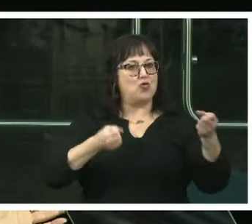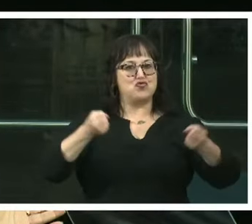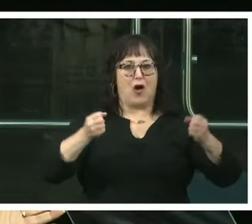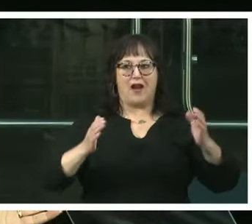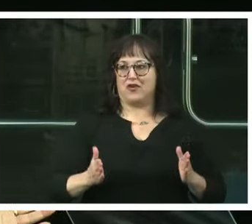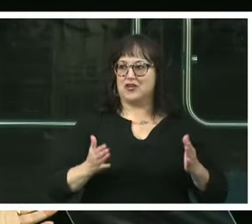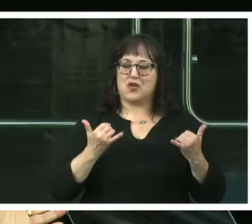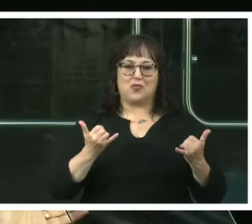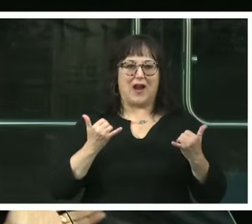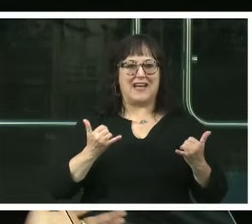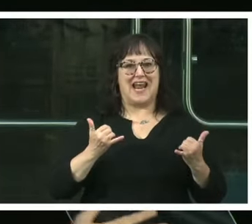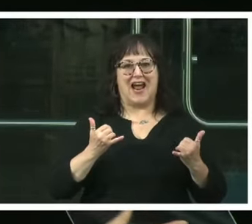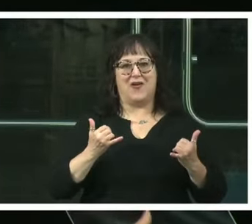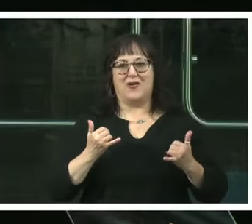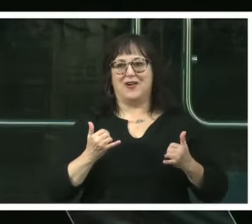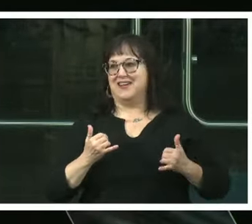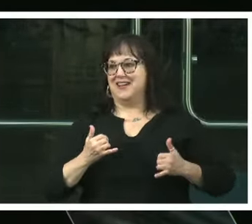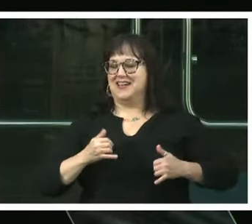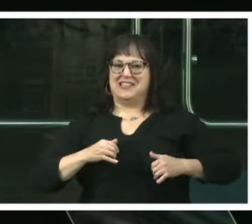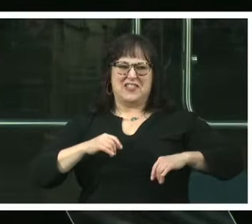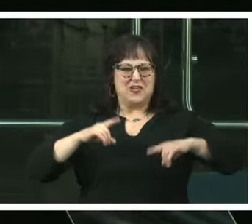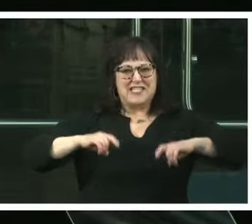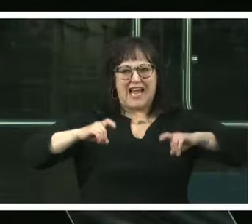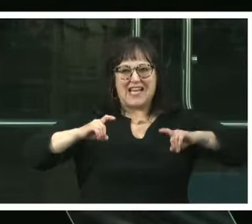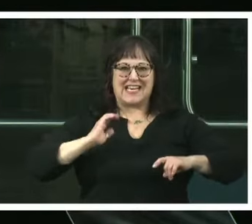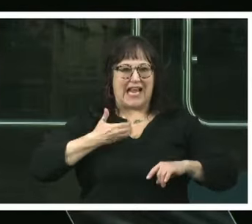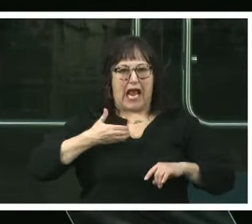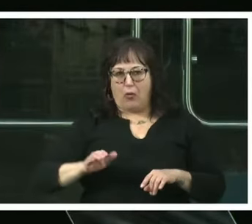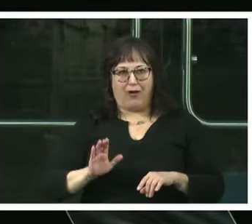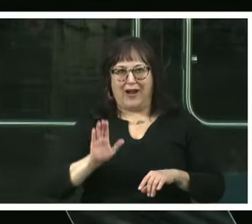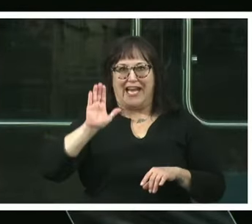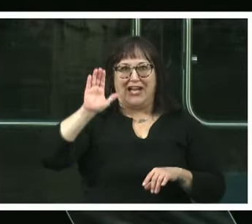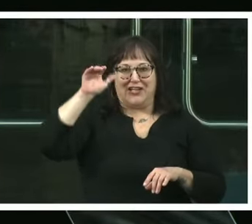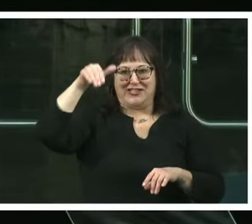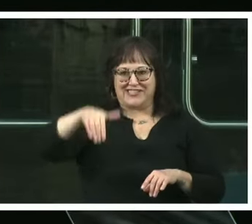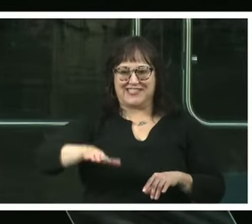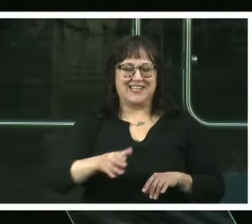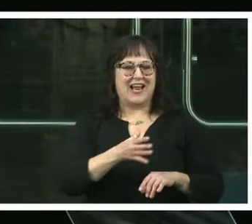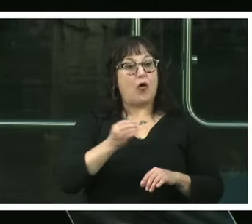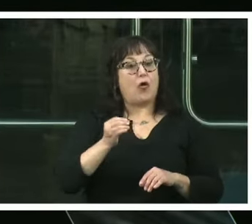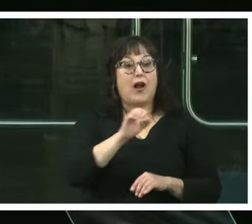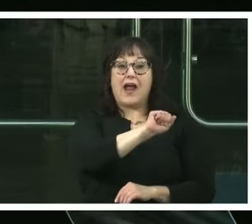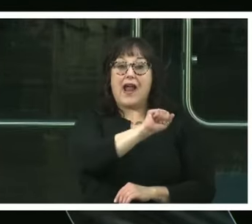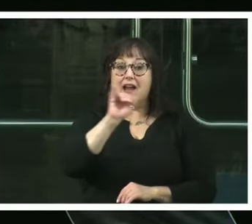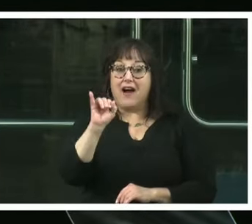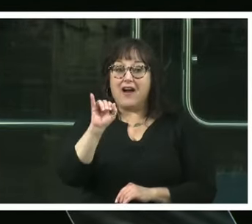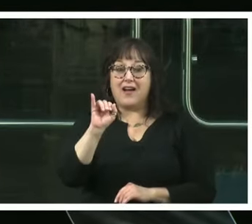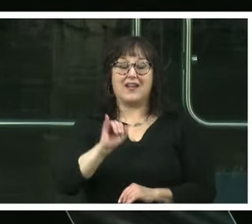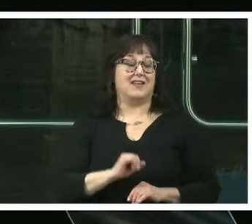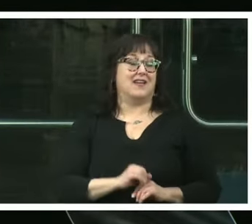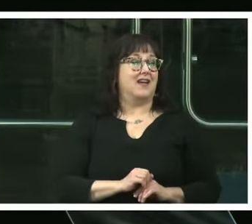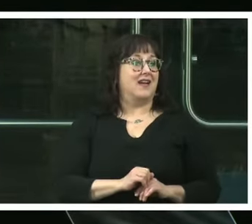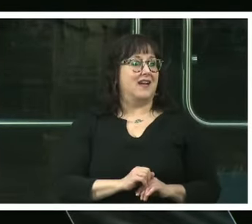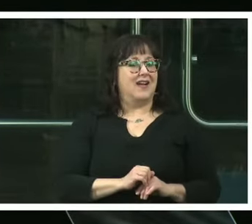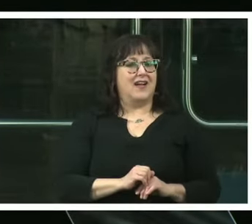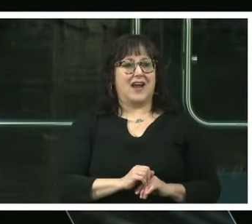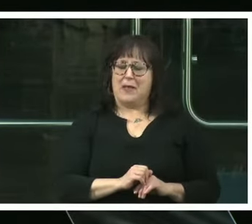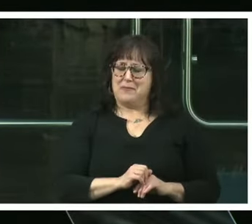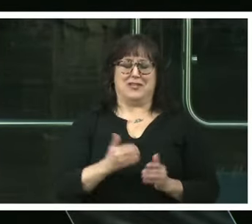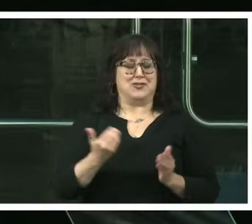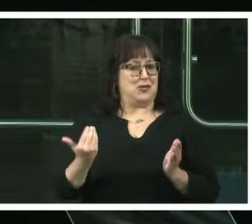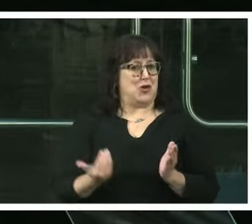our rising hills and narrow streets, or in artificial intelligence, a groundbreaking